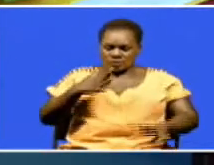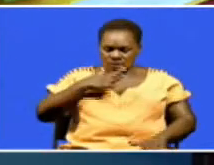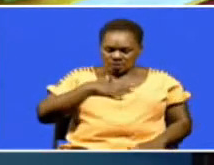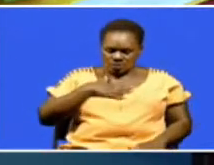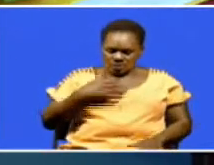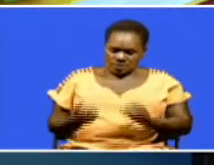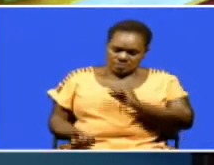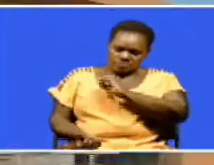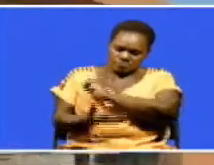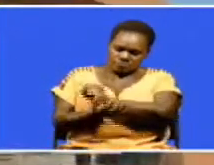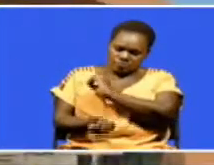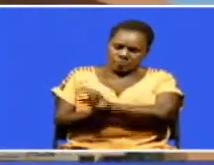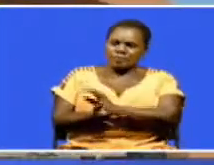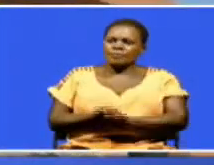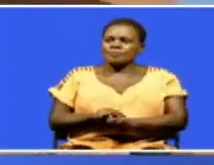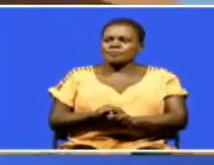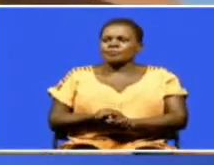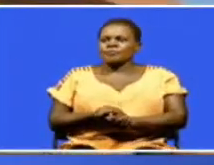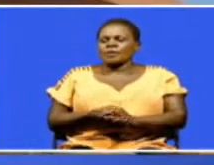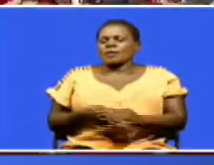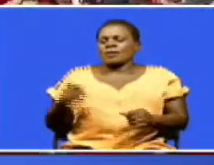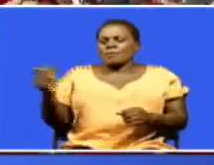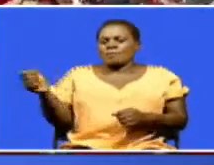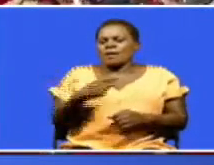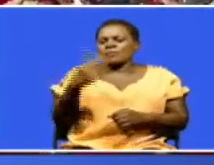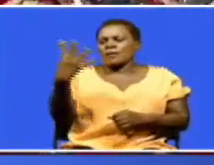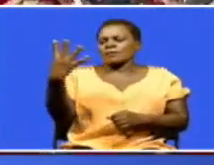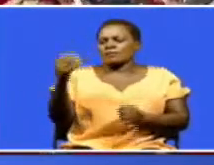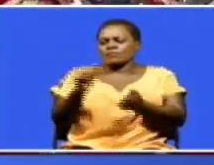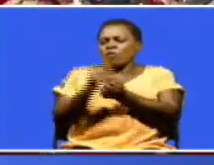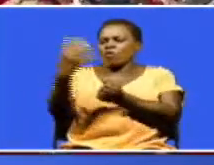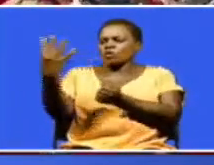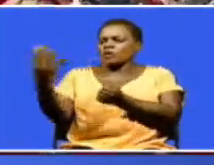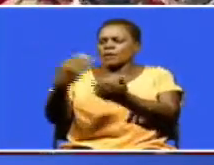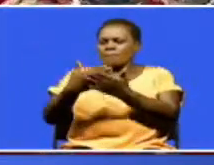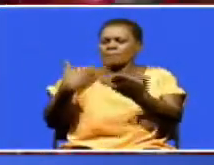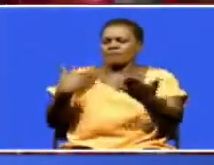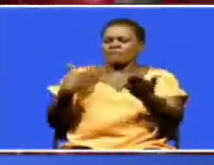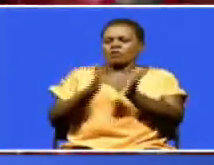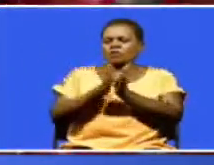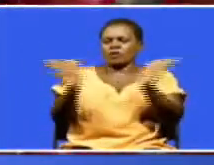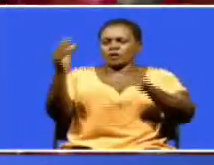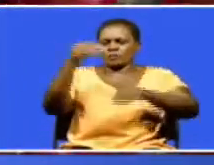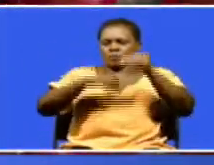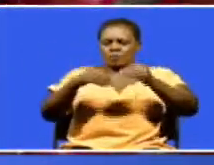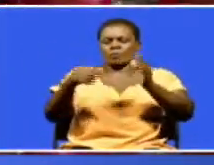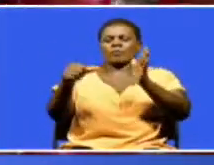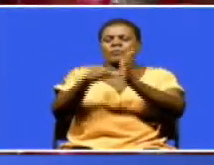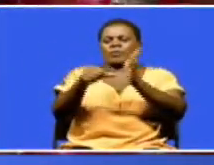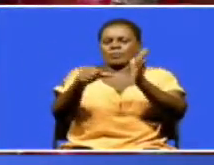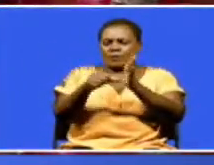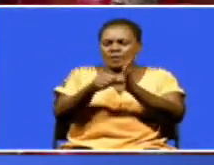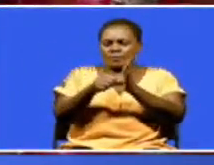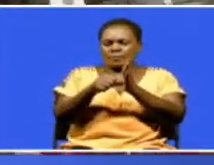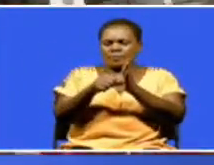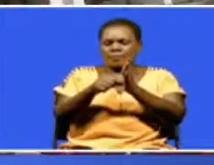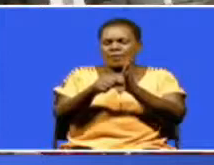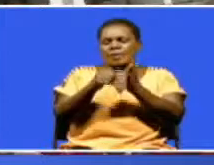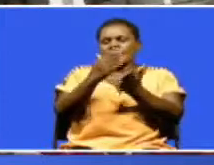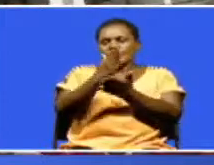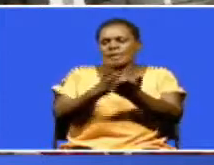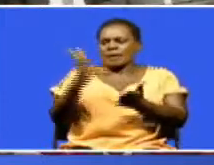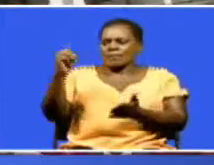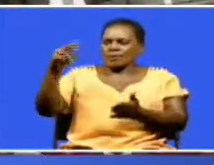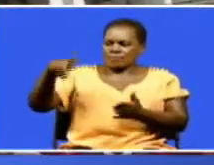Too reports. Barely 14 months to next year's general election, and there are jitters over whether some sitting MPs